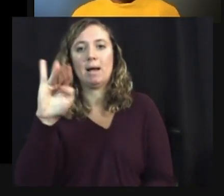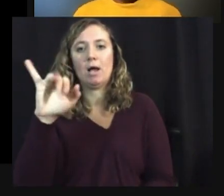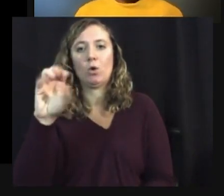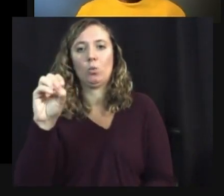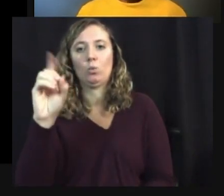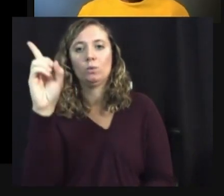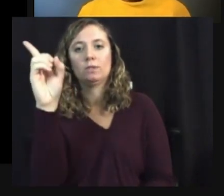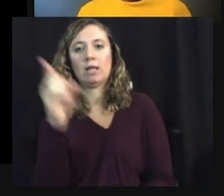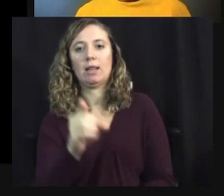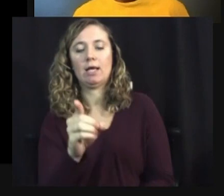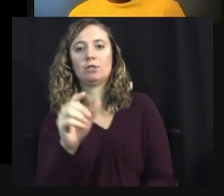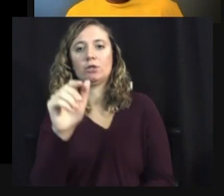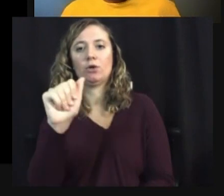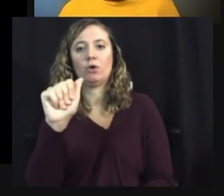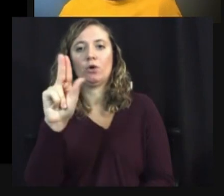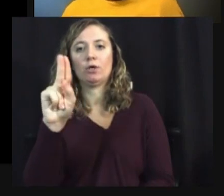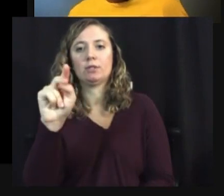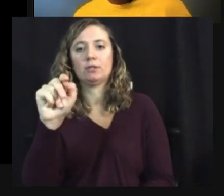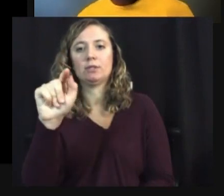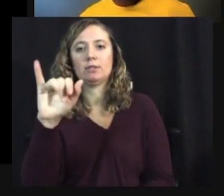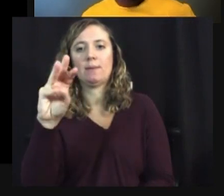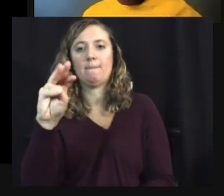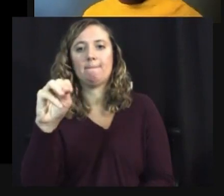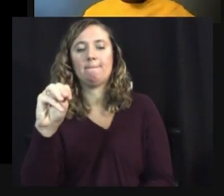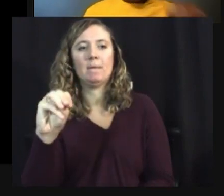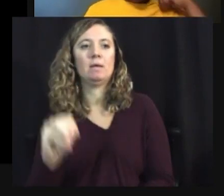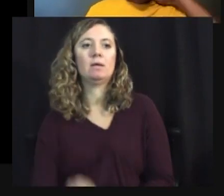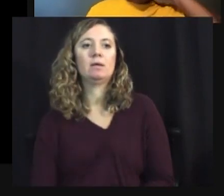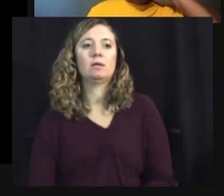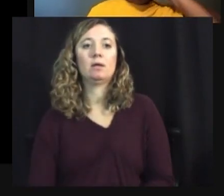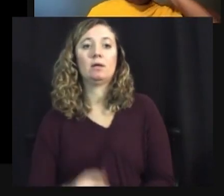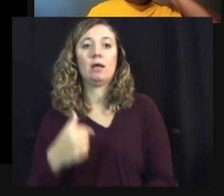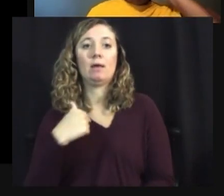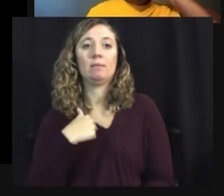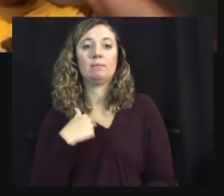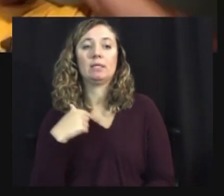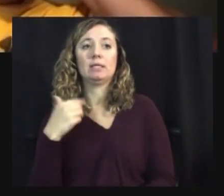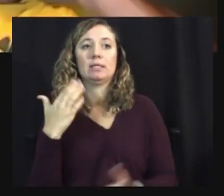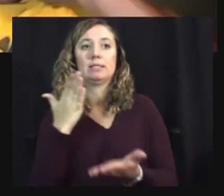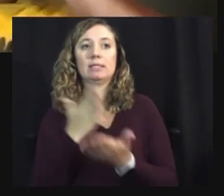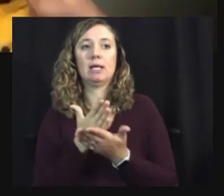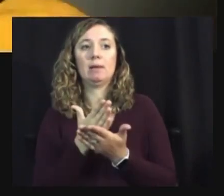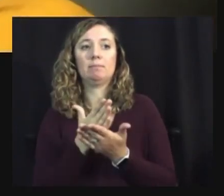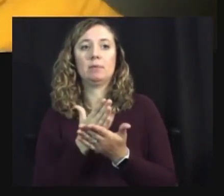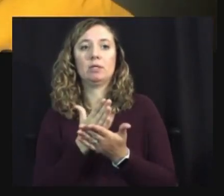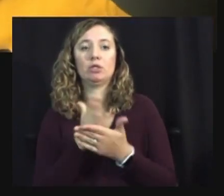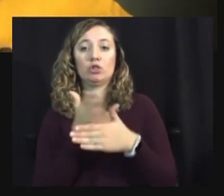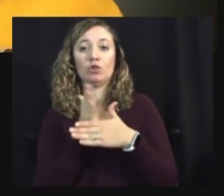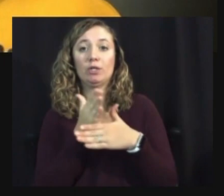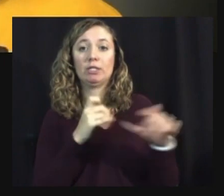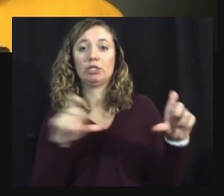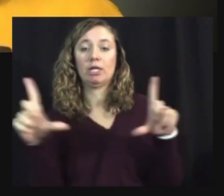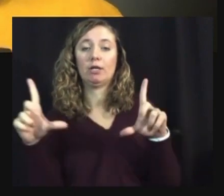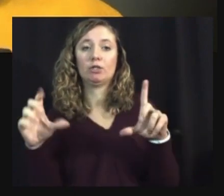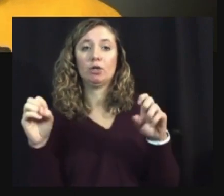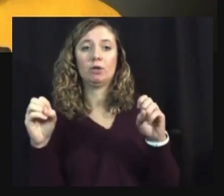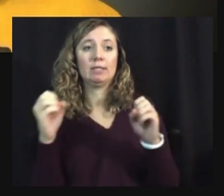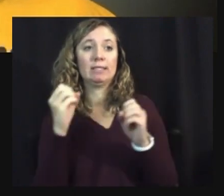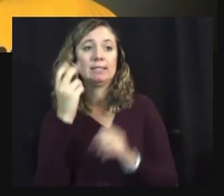www.link.bio/autism. So I'm going to stop doing this screen share here so I can see